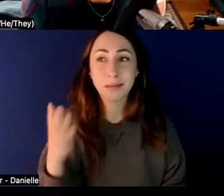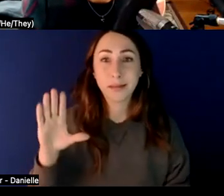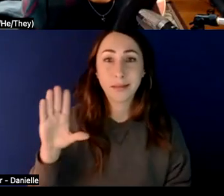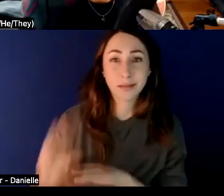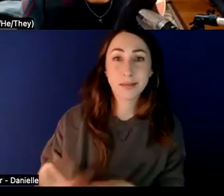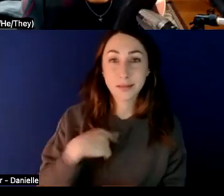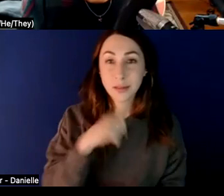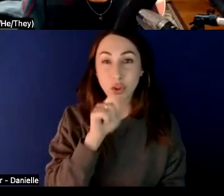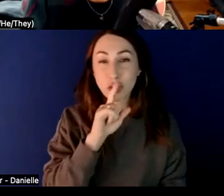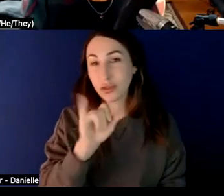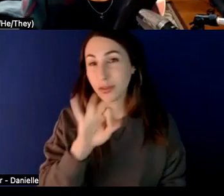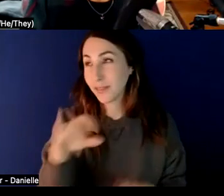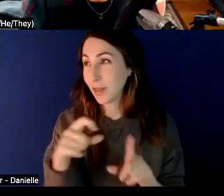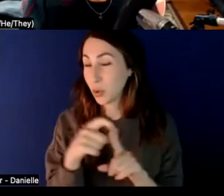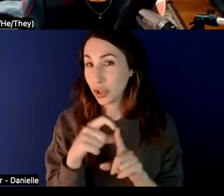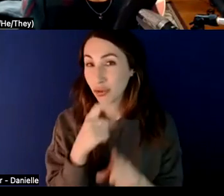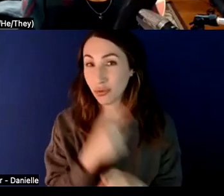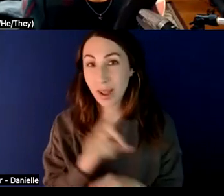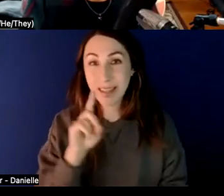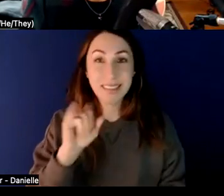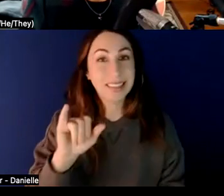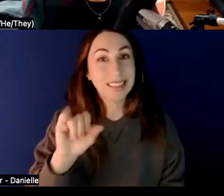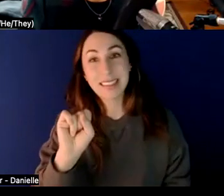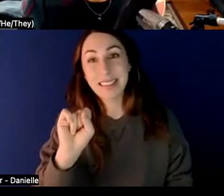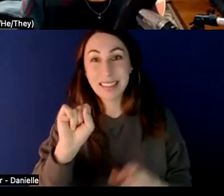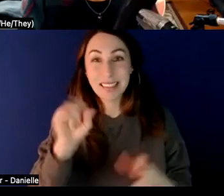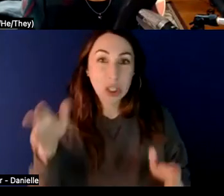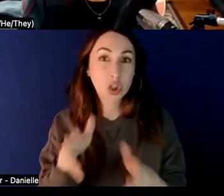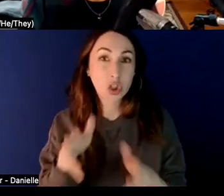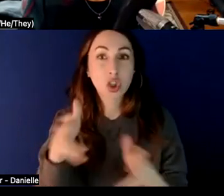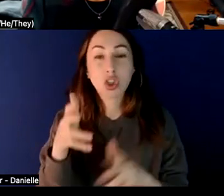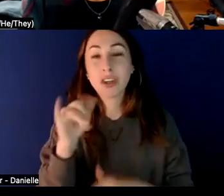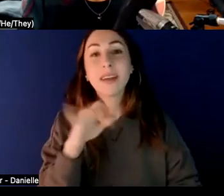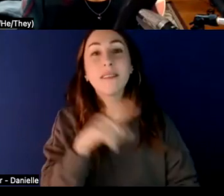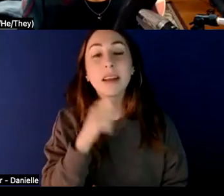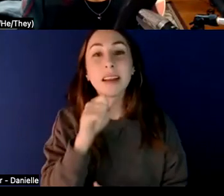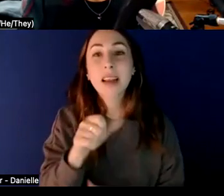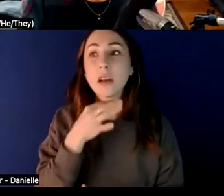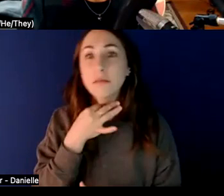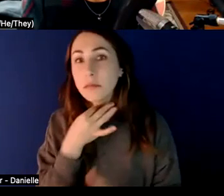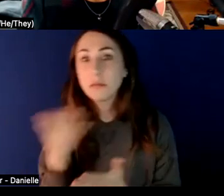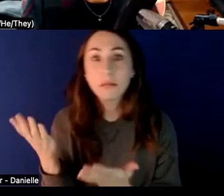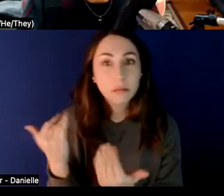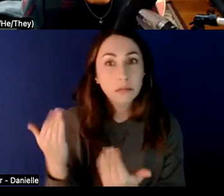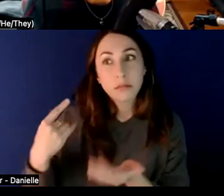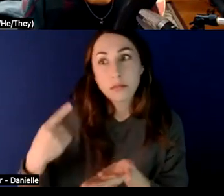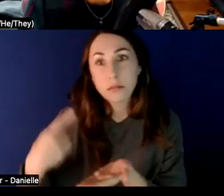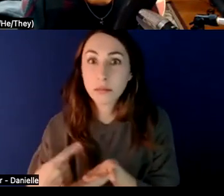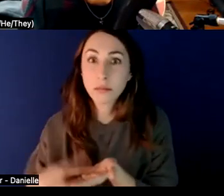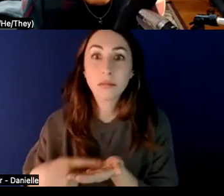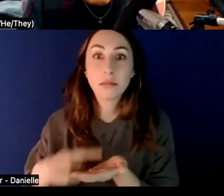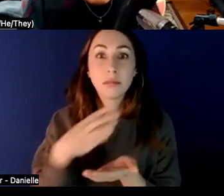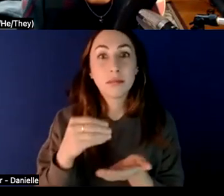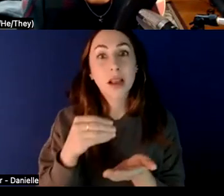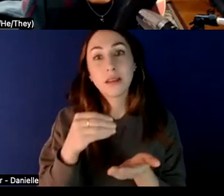that's even a real word, but not encouraging the opportunity and not encouraging safety